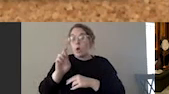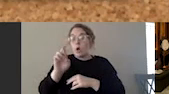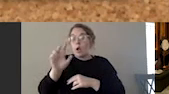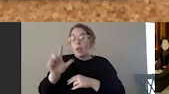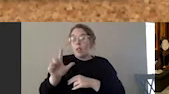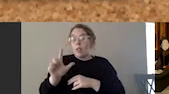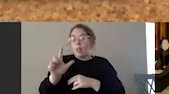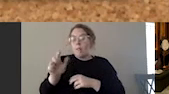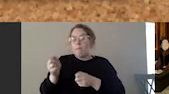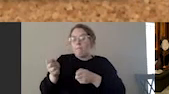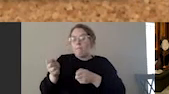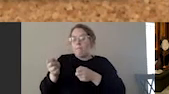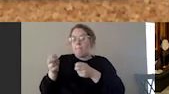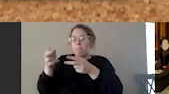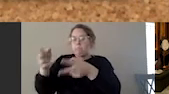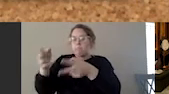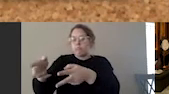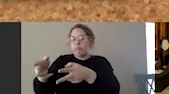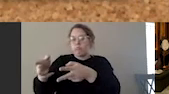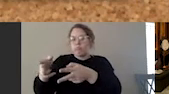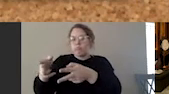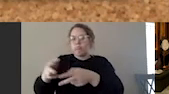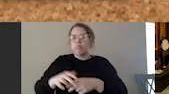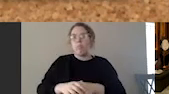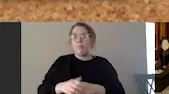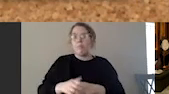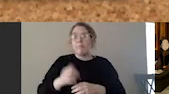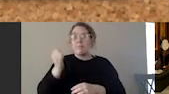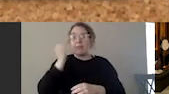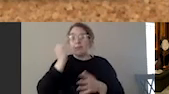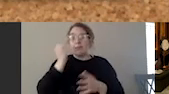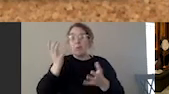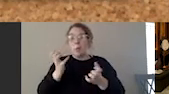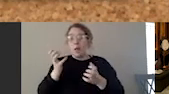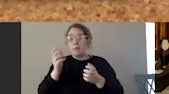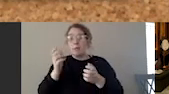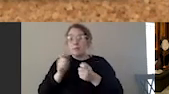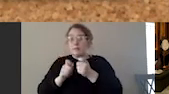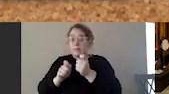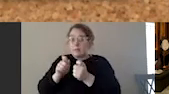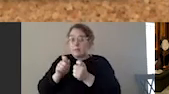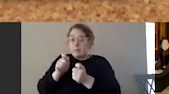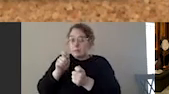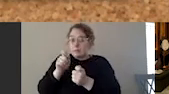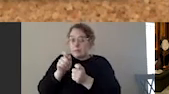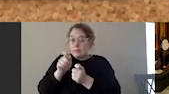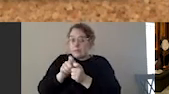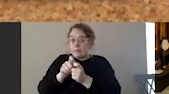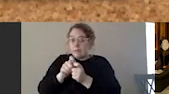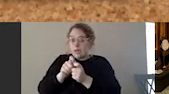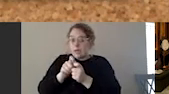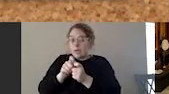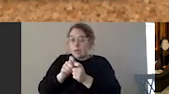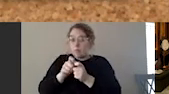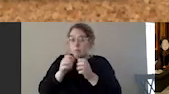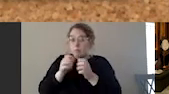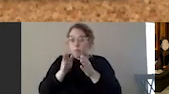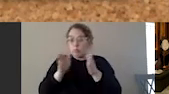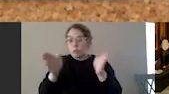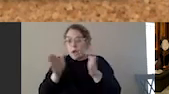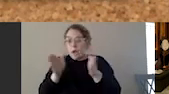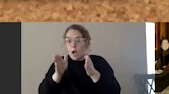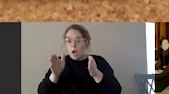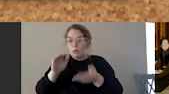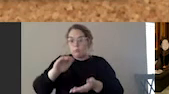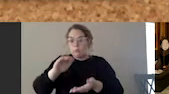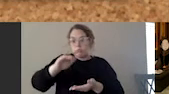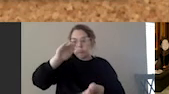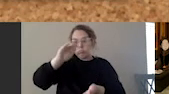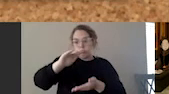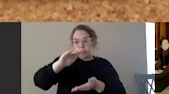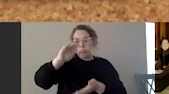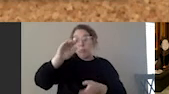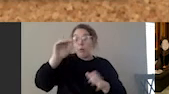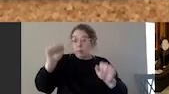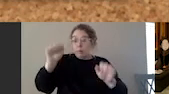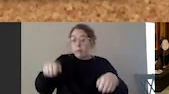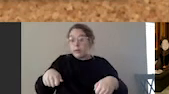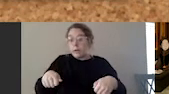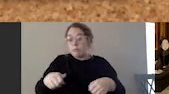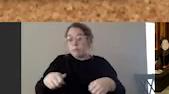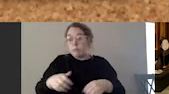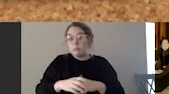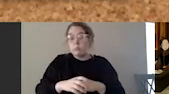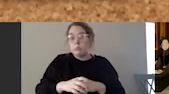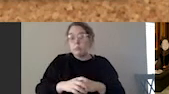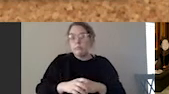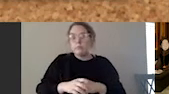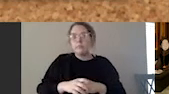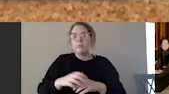And if you want to specify like a set width or height, then you can do that. So let's do